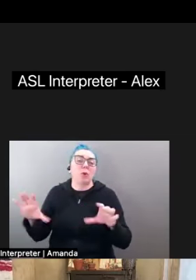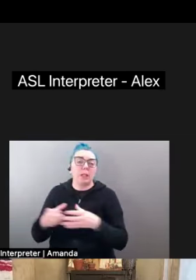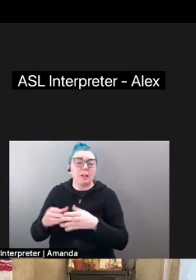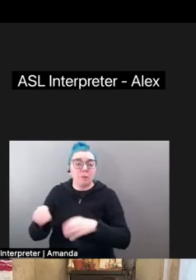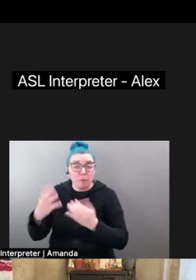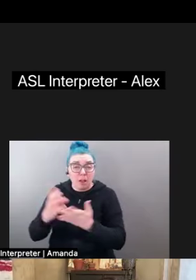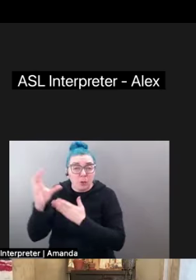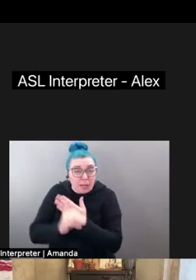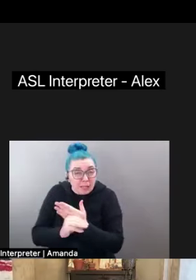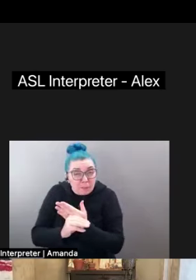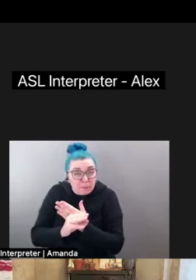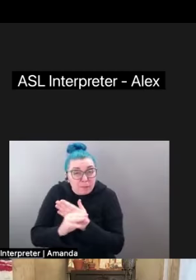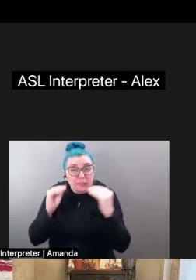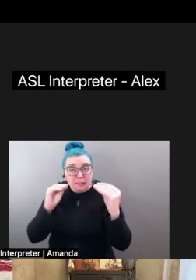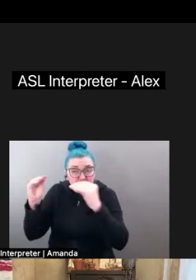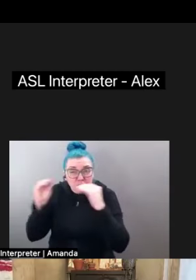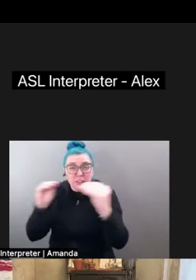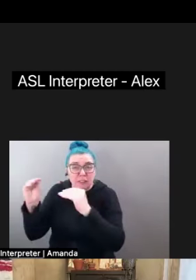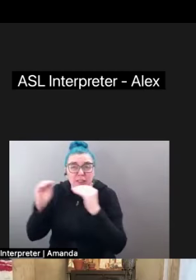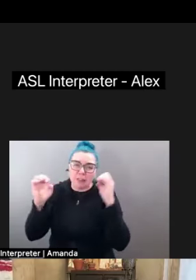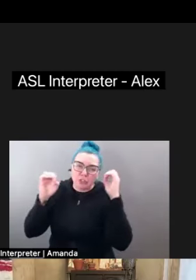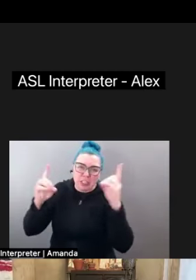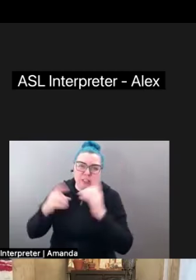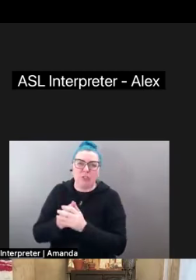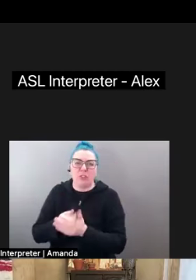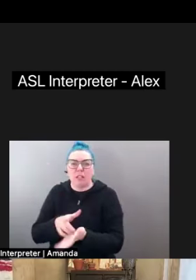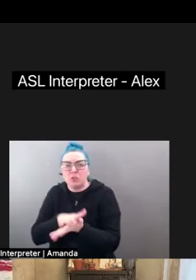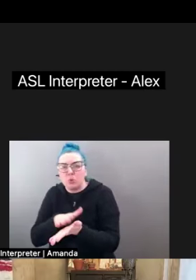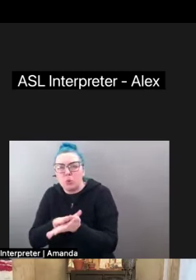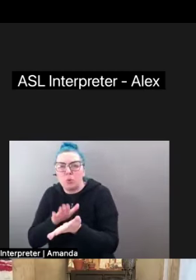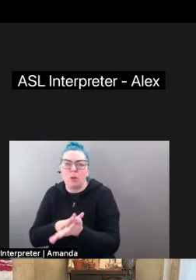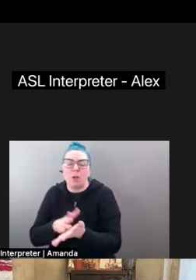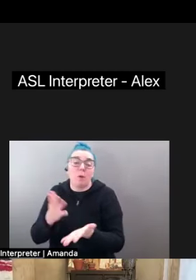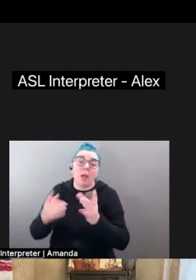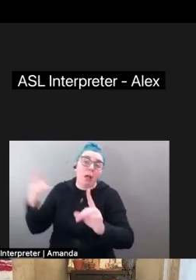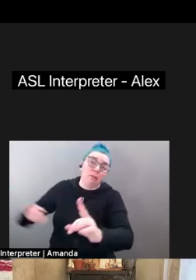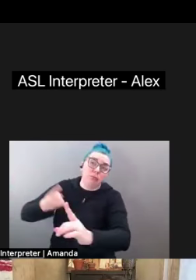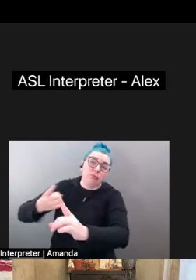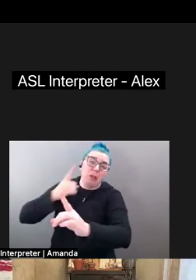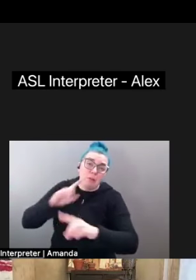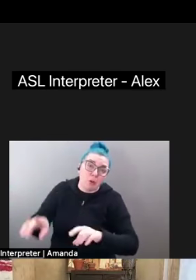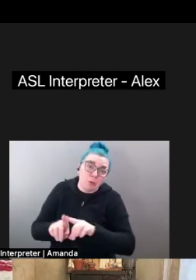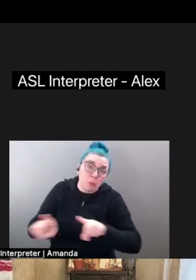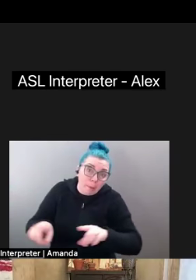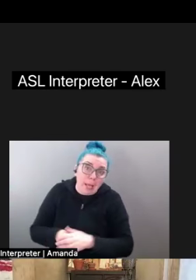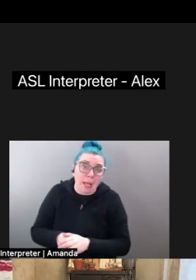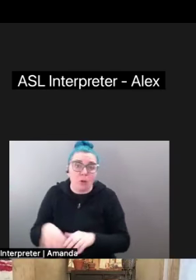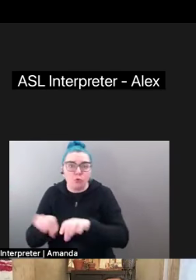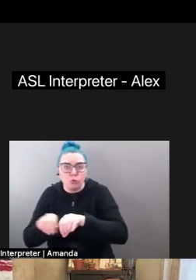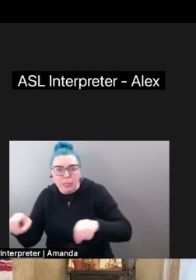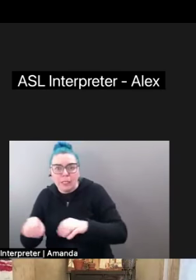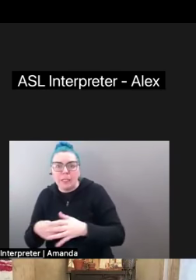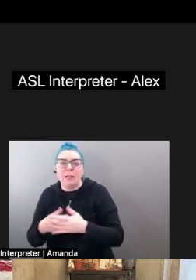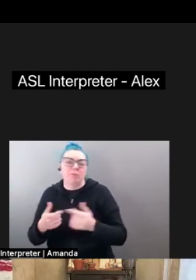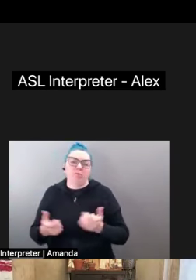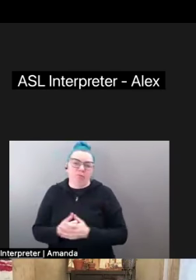already receiving funding from the City of Kingston through other sources, such as a different type of grant, like a heritage fund